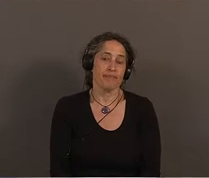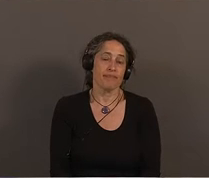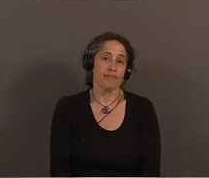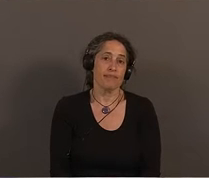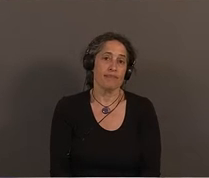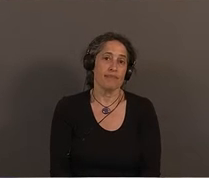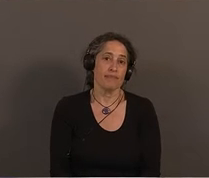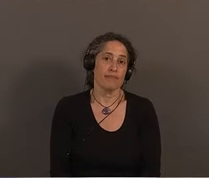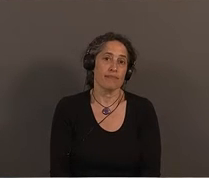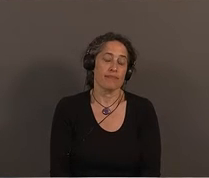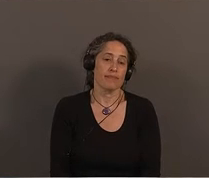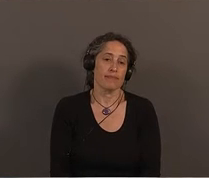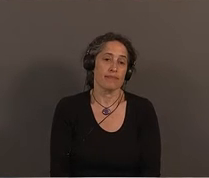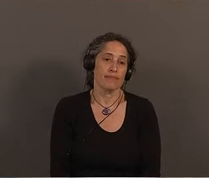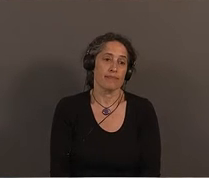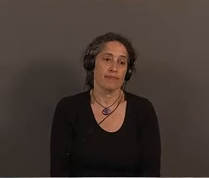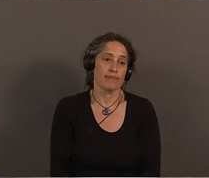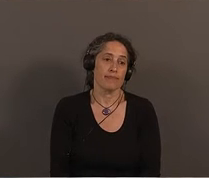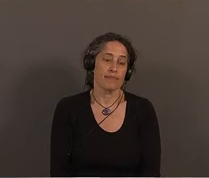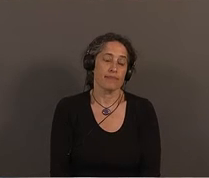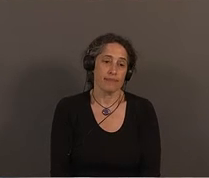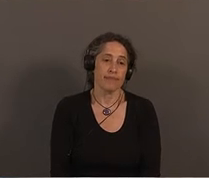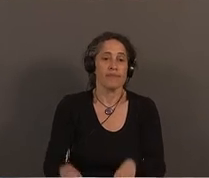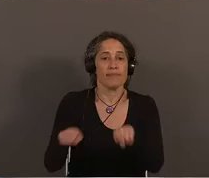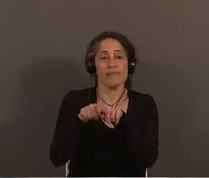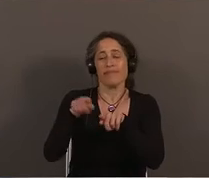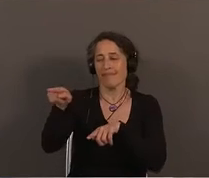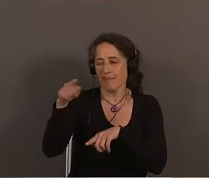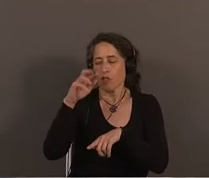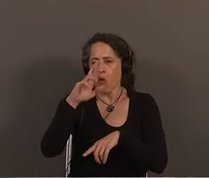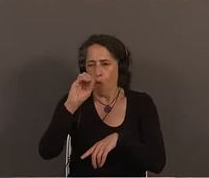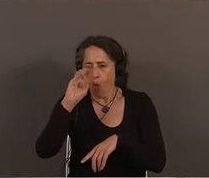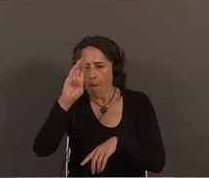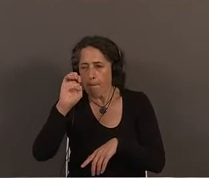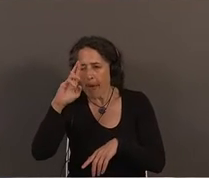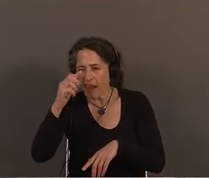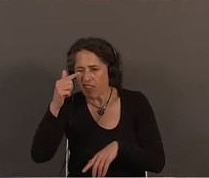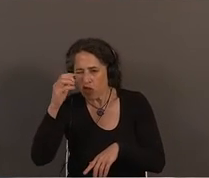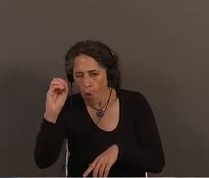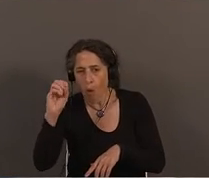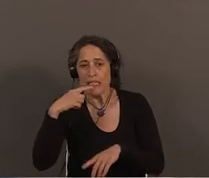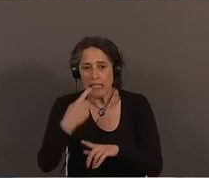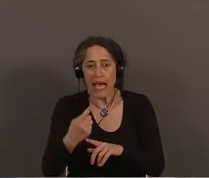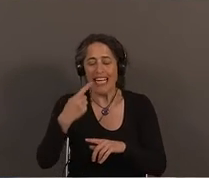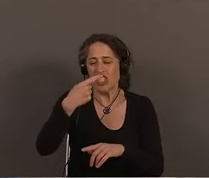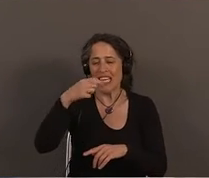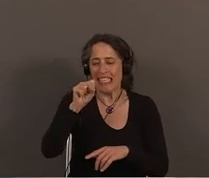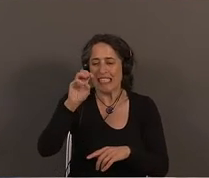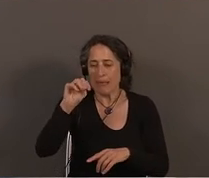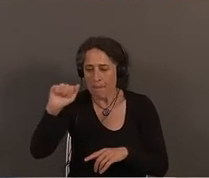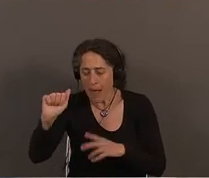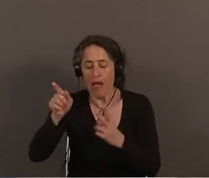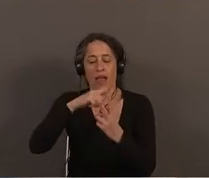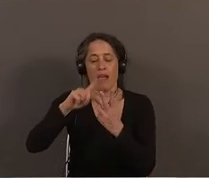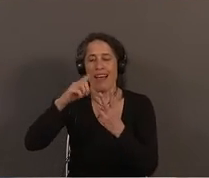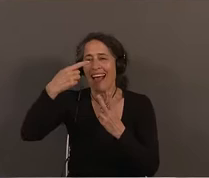on the importance of this, and especially when he mentioned the GSMA and the BEUC, I believe the main point